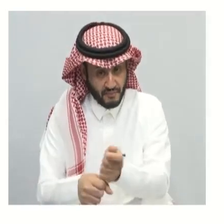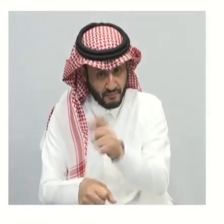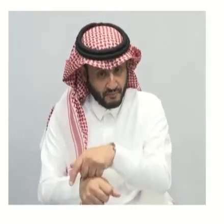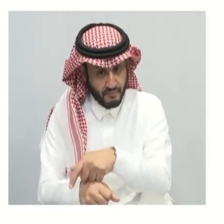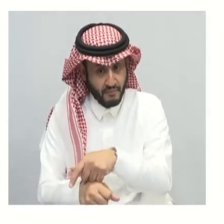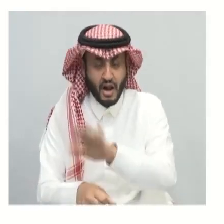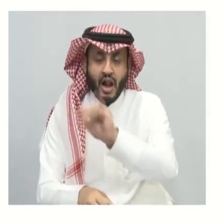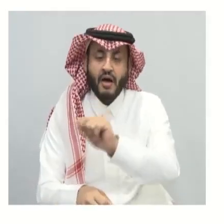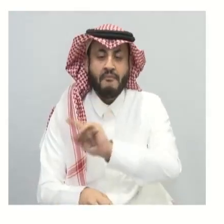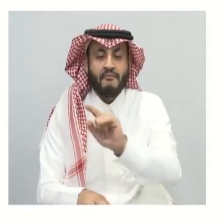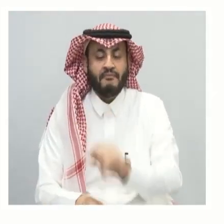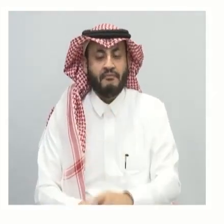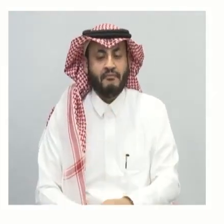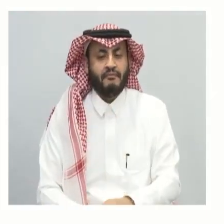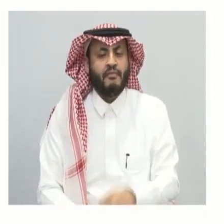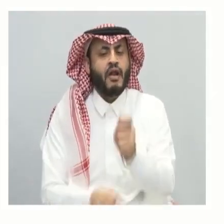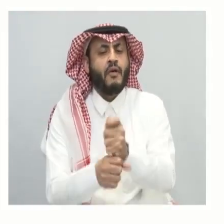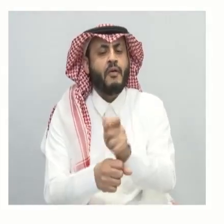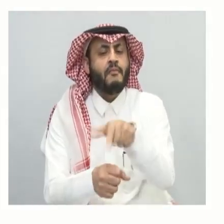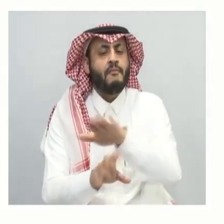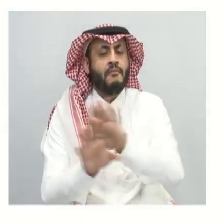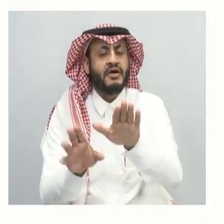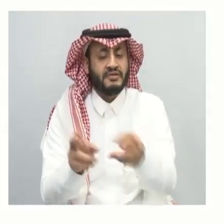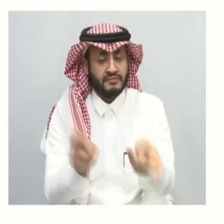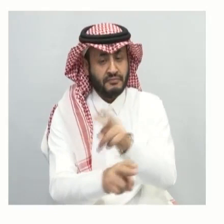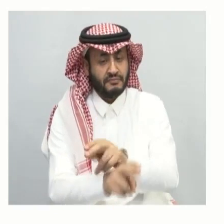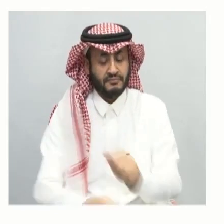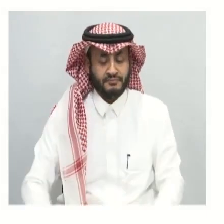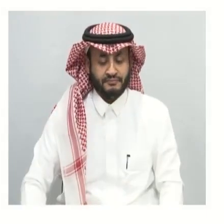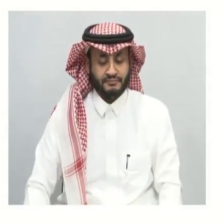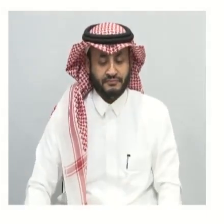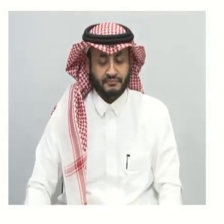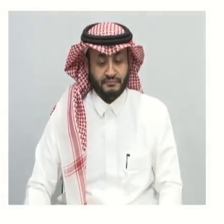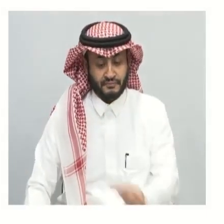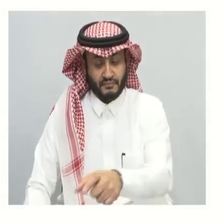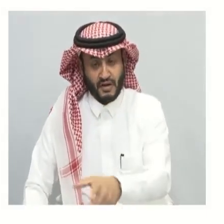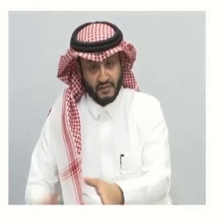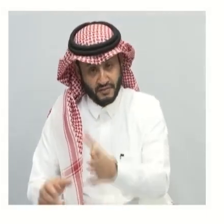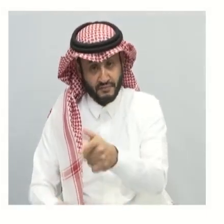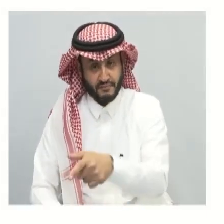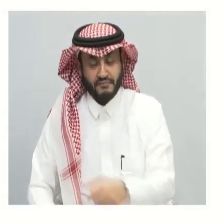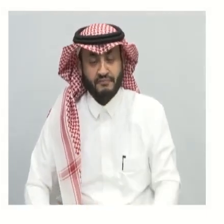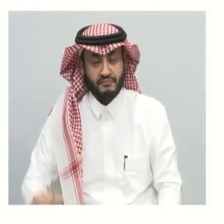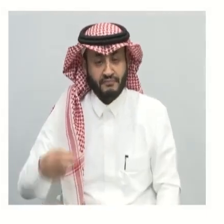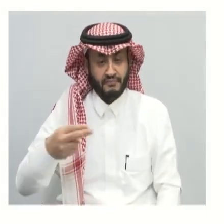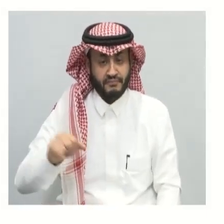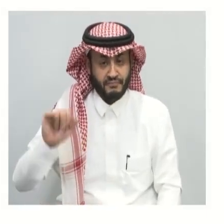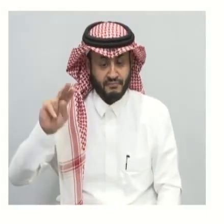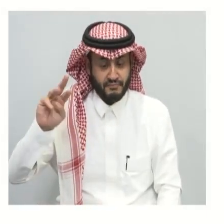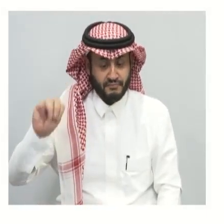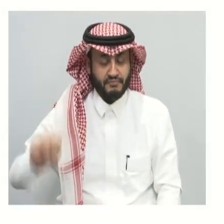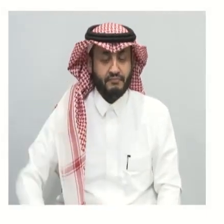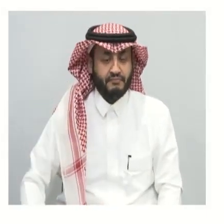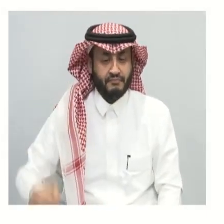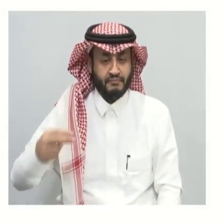No. If it were the object, you can replace it with him, her, it, them, you,